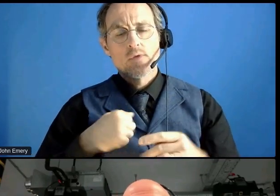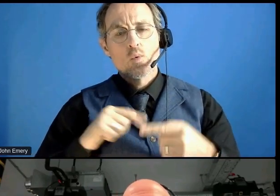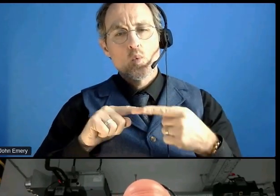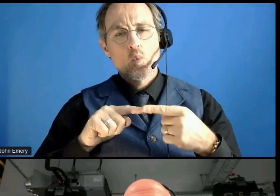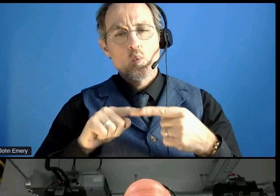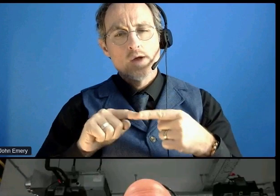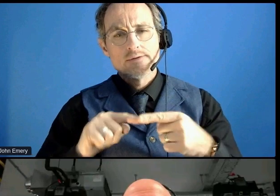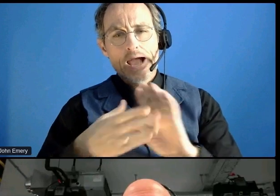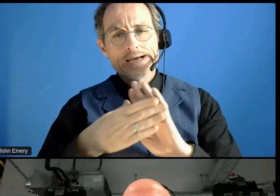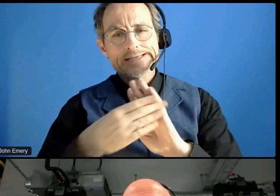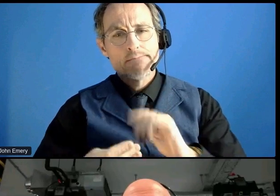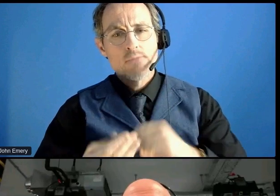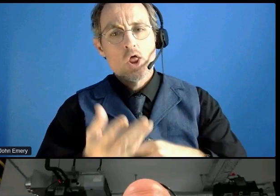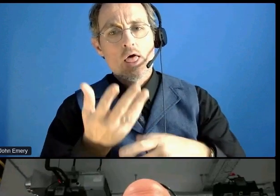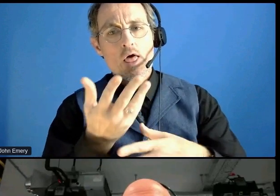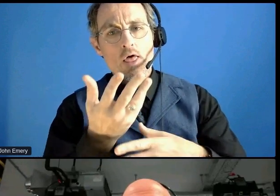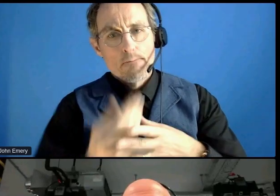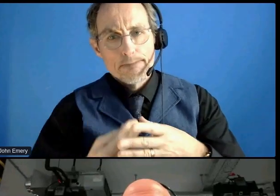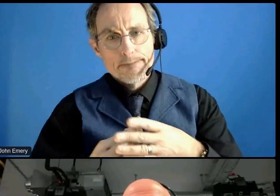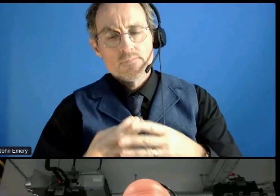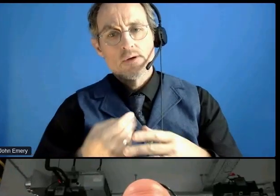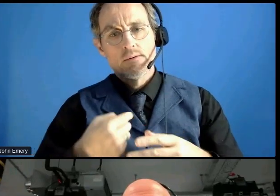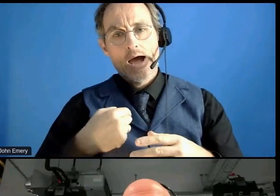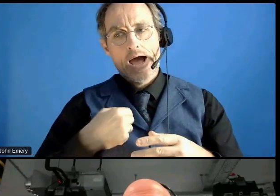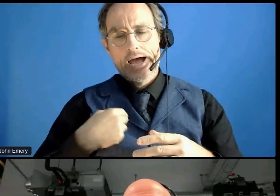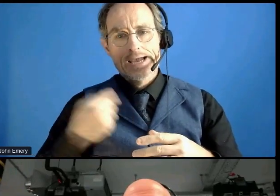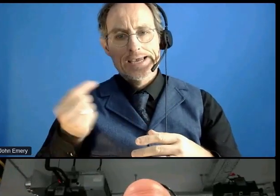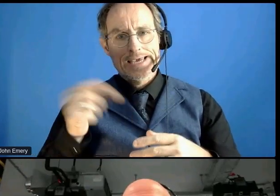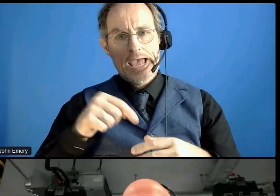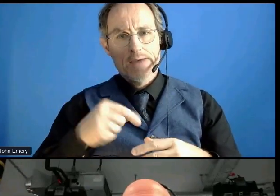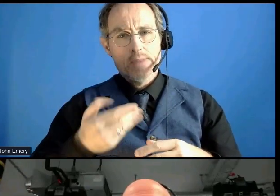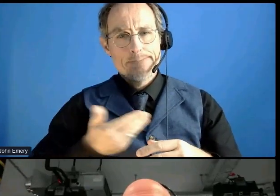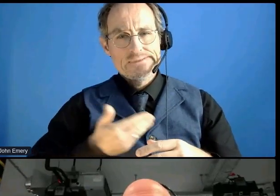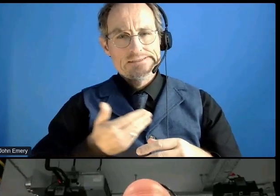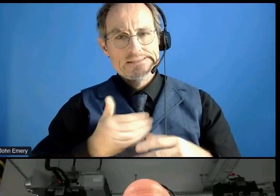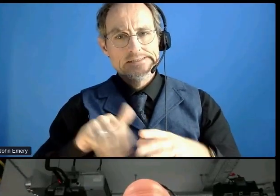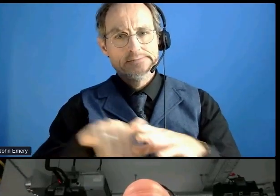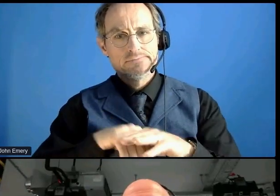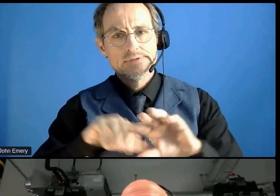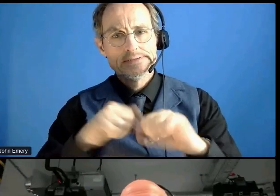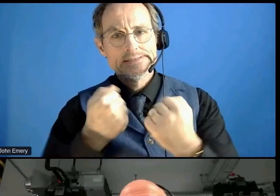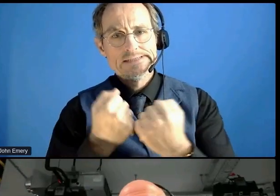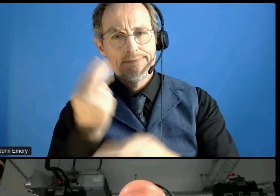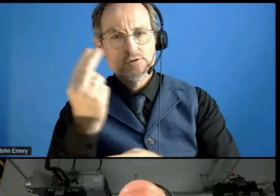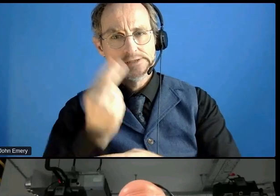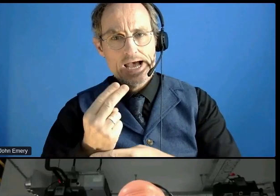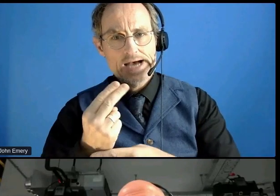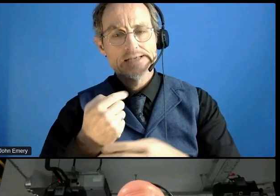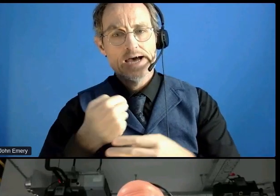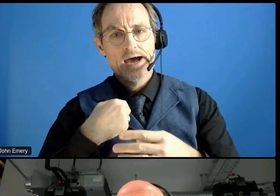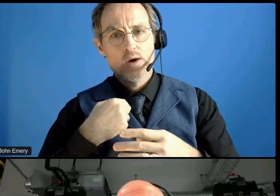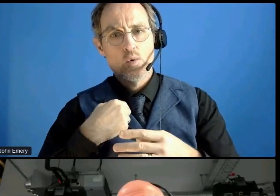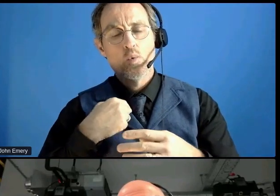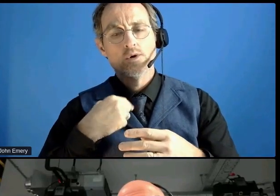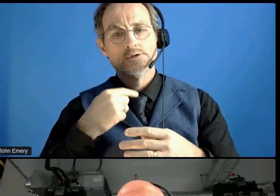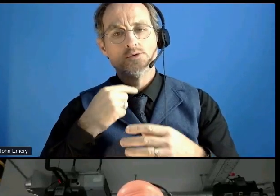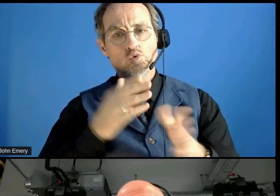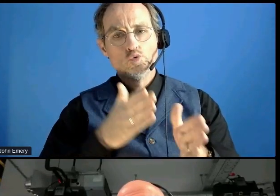Fred. So I think multimodality is really important. But most of all,